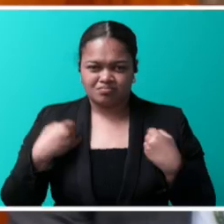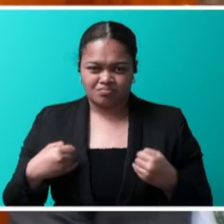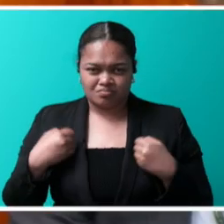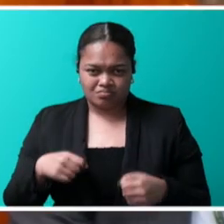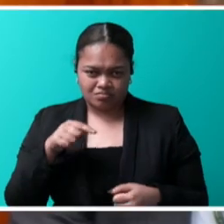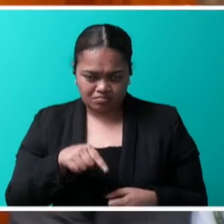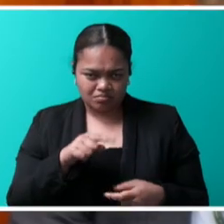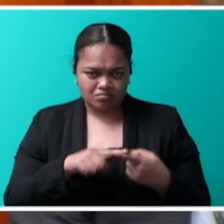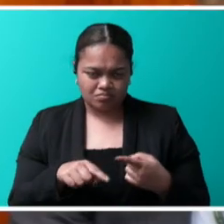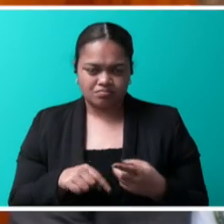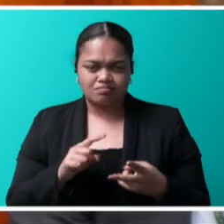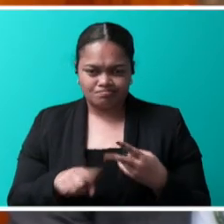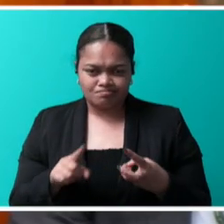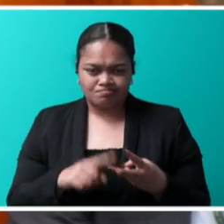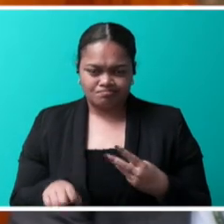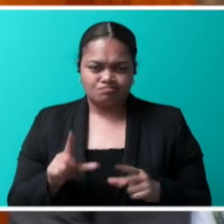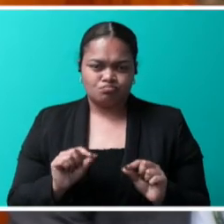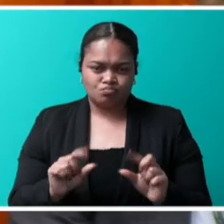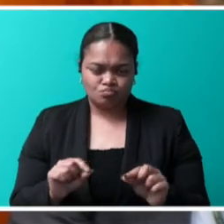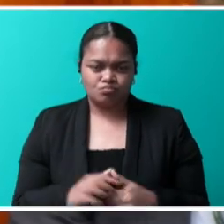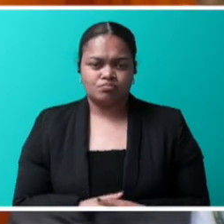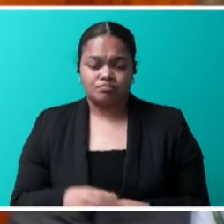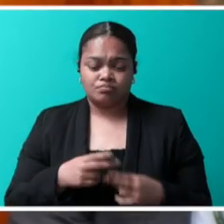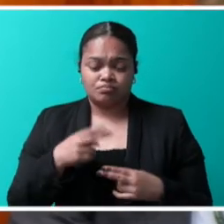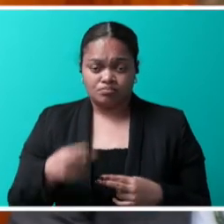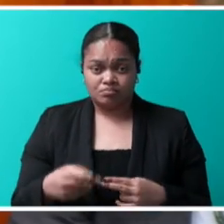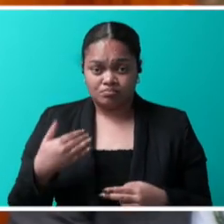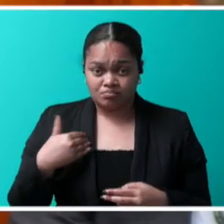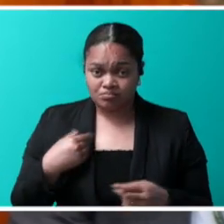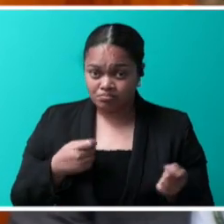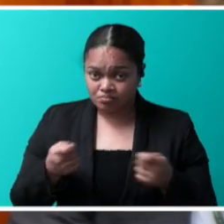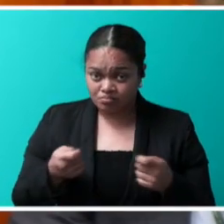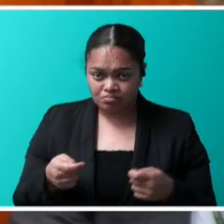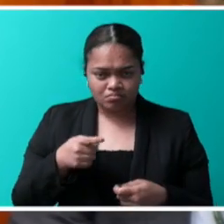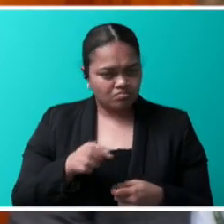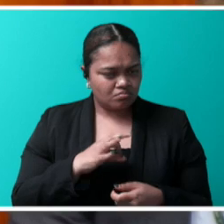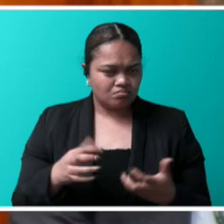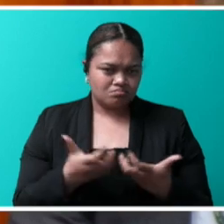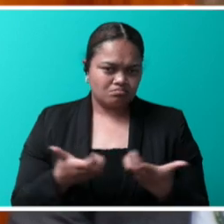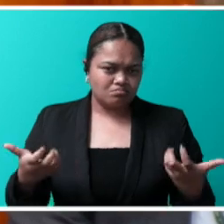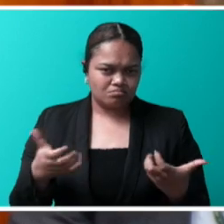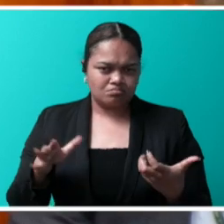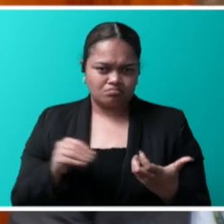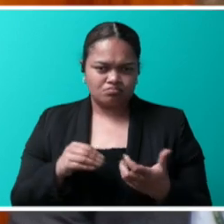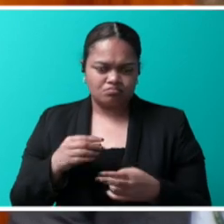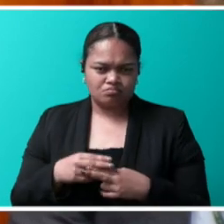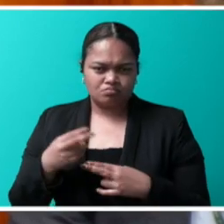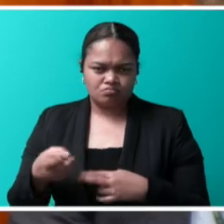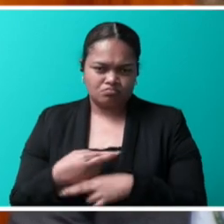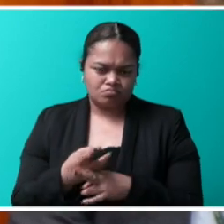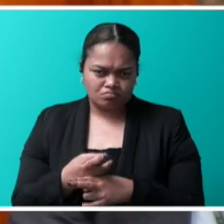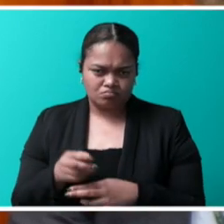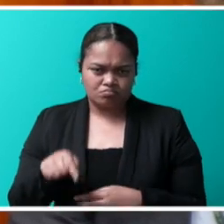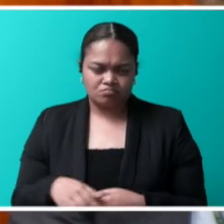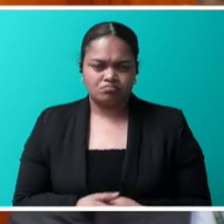them effectively. And biosecurity and plant health management are not separate from production or trade. They are